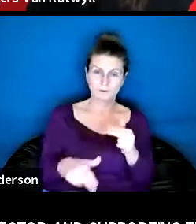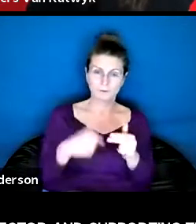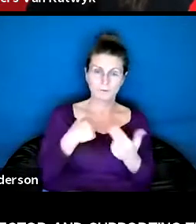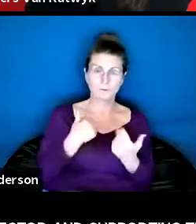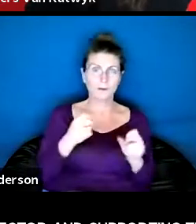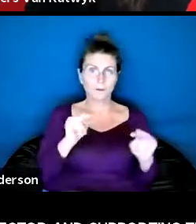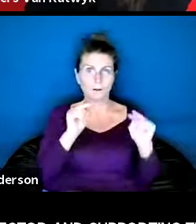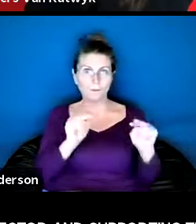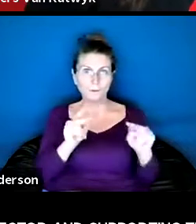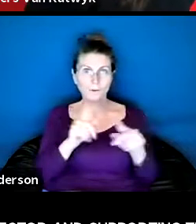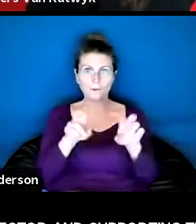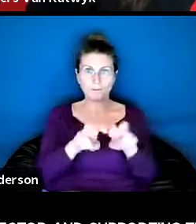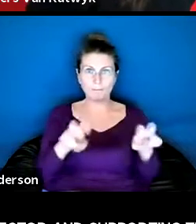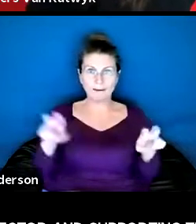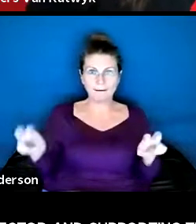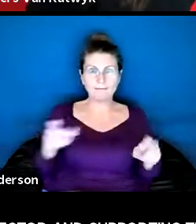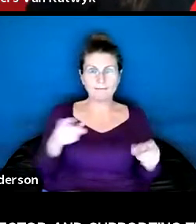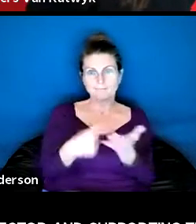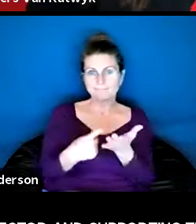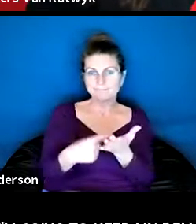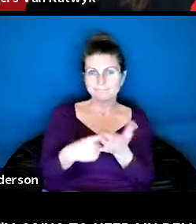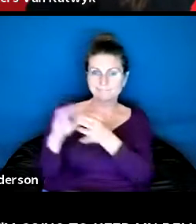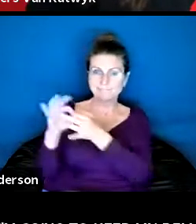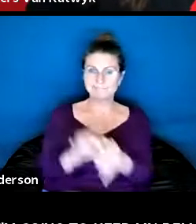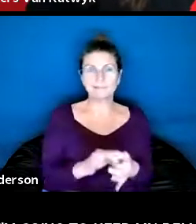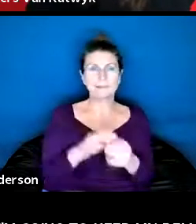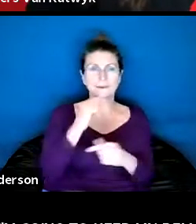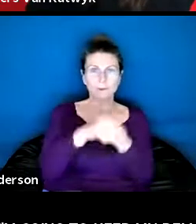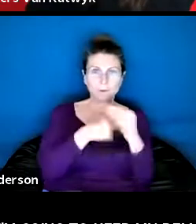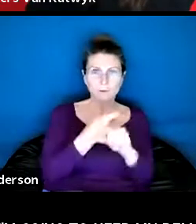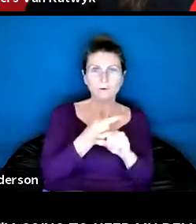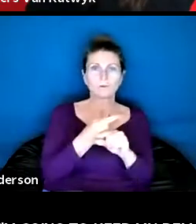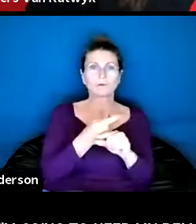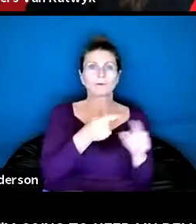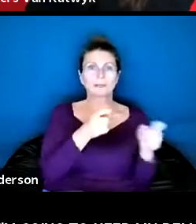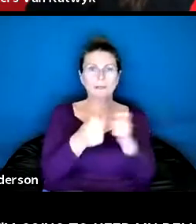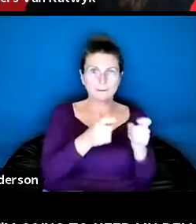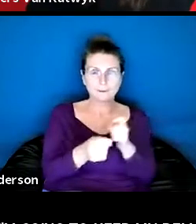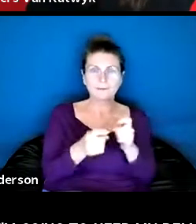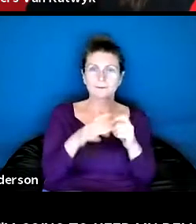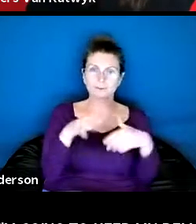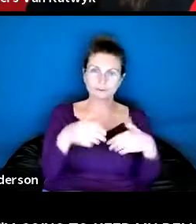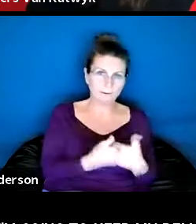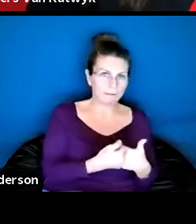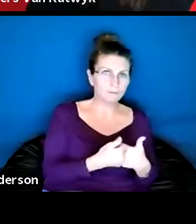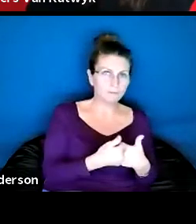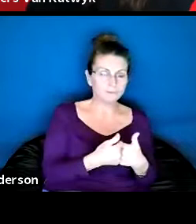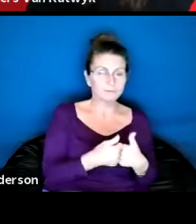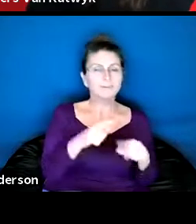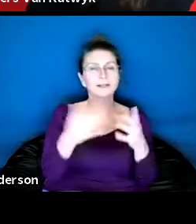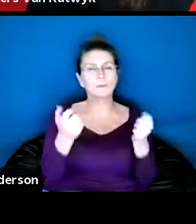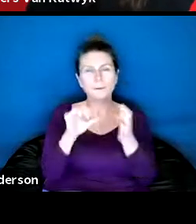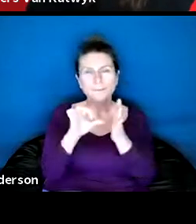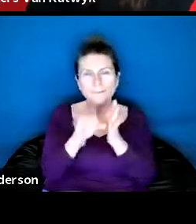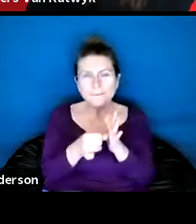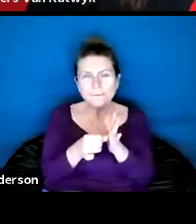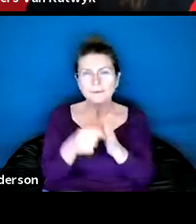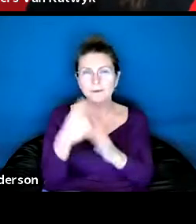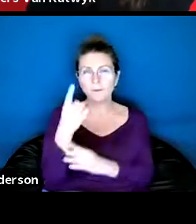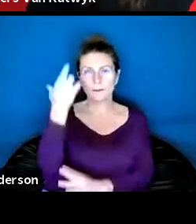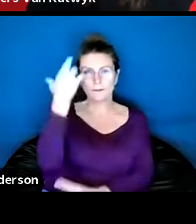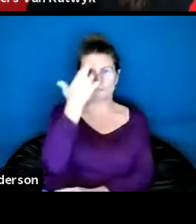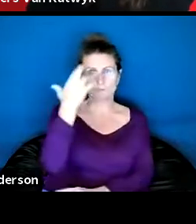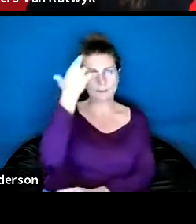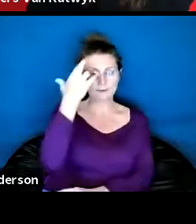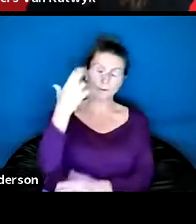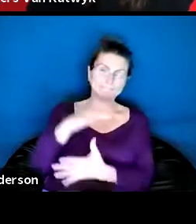panel discussion around the global governance dimensions of this challenge. But I did just want to emphasize that one reason, or the